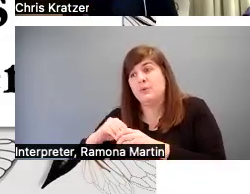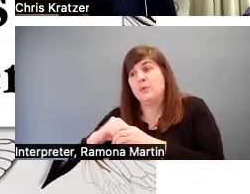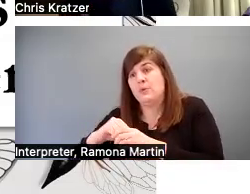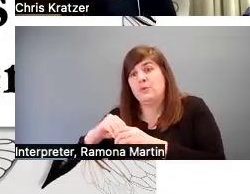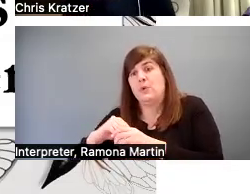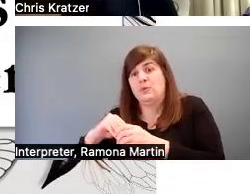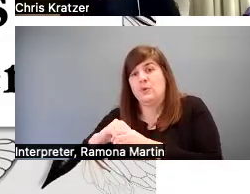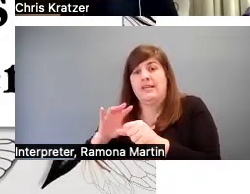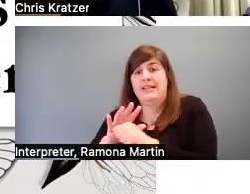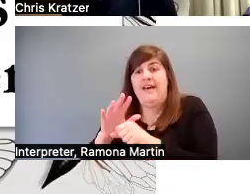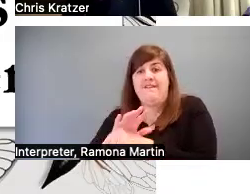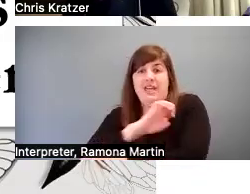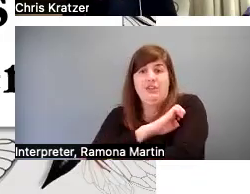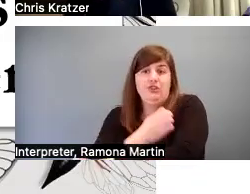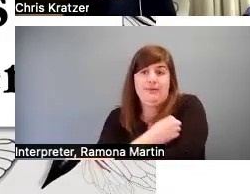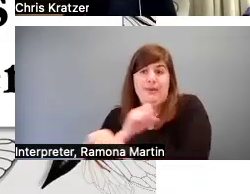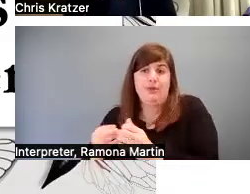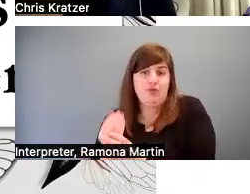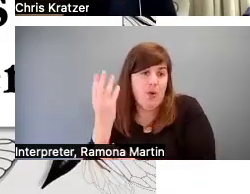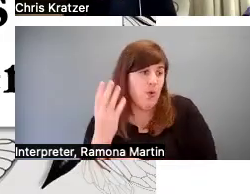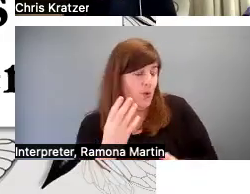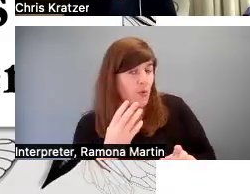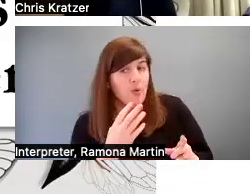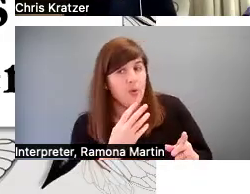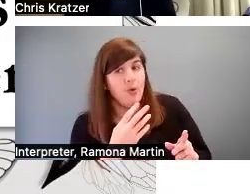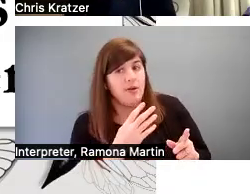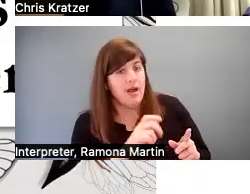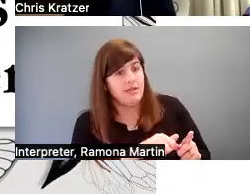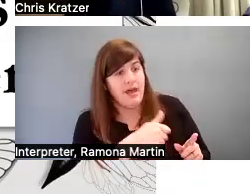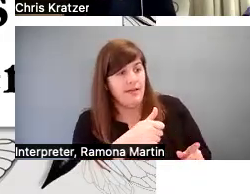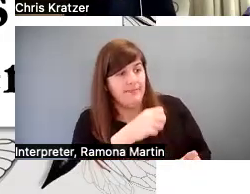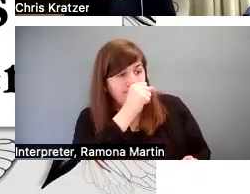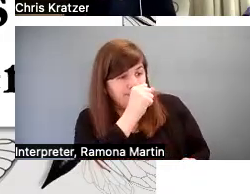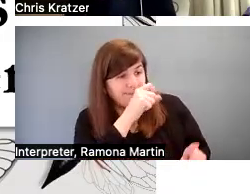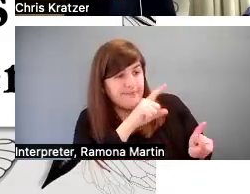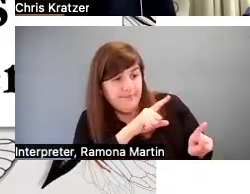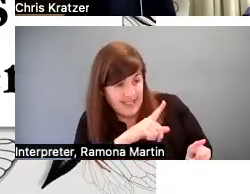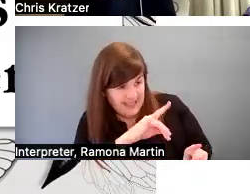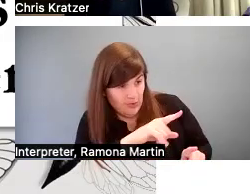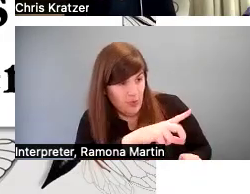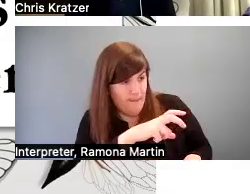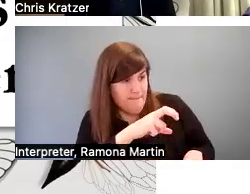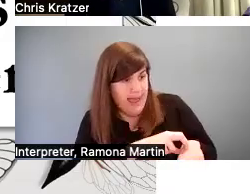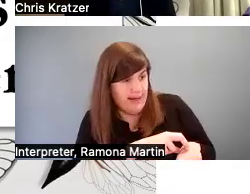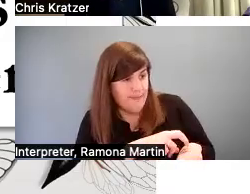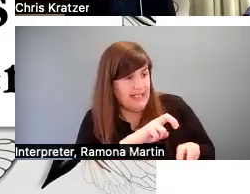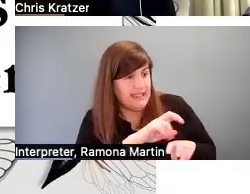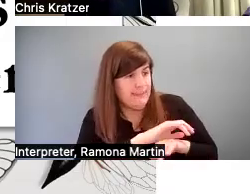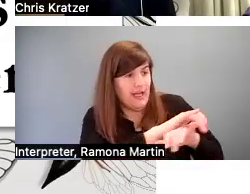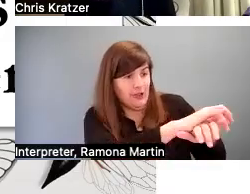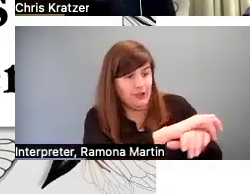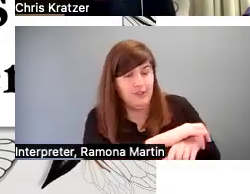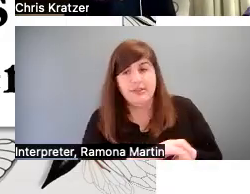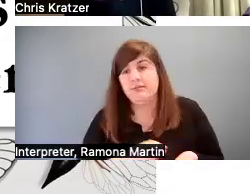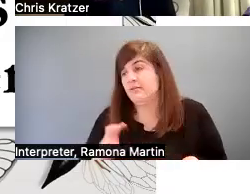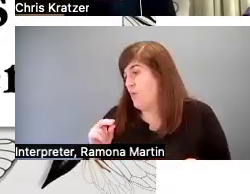to grow. Sounds good. This is from an anonymous attendee. Have you ever been bitten by a spider? I